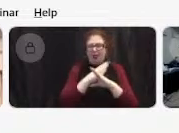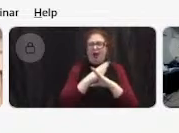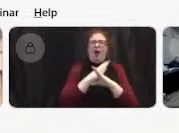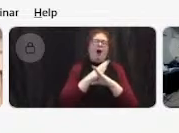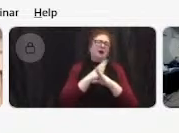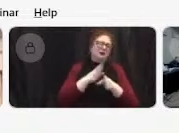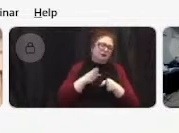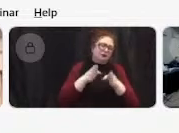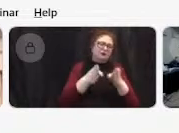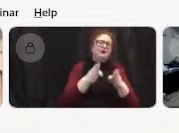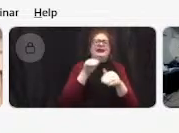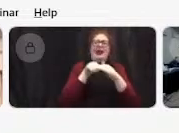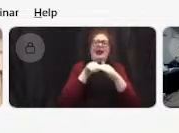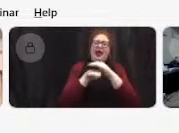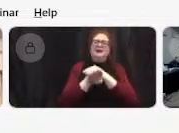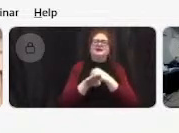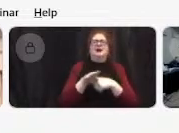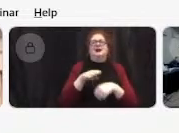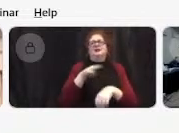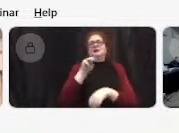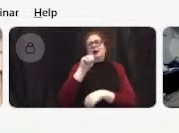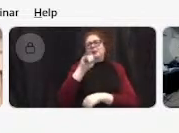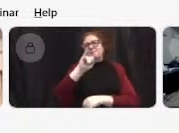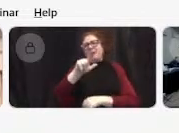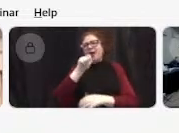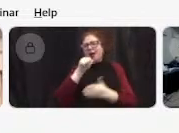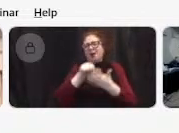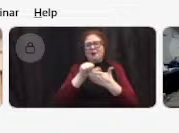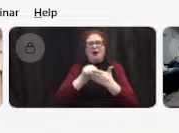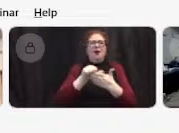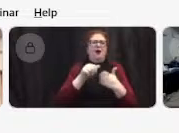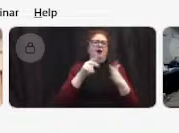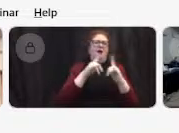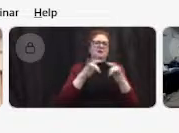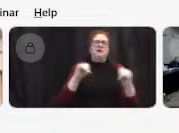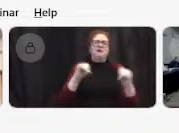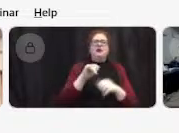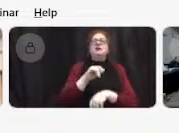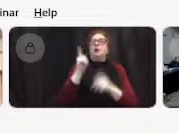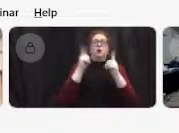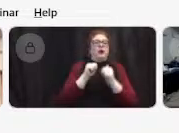mailboxes. And even when it's not workers, the street is also taken with cars.